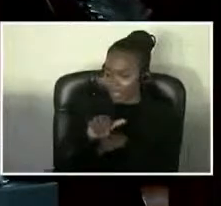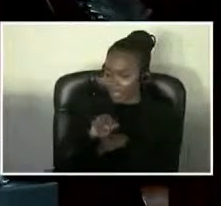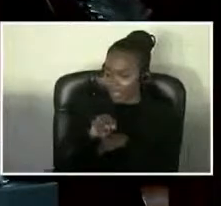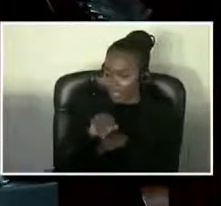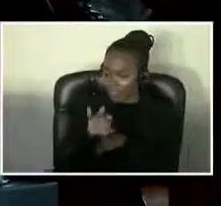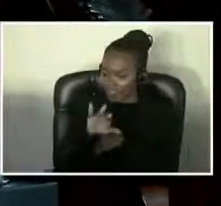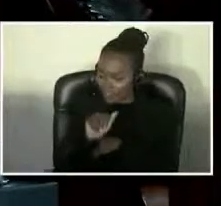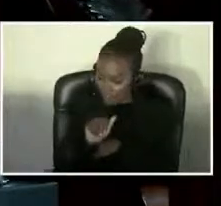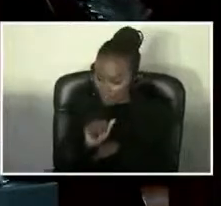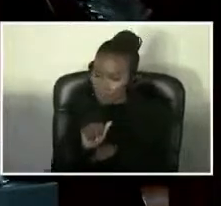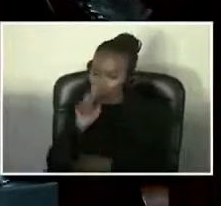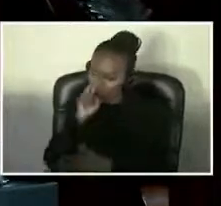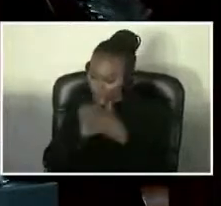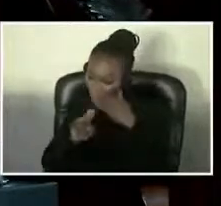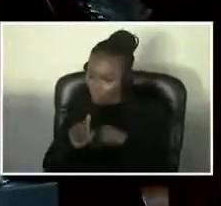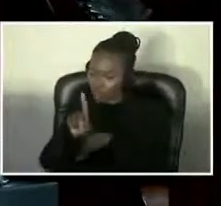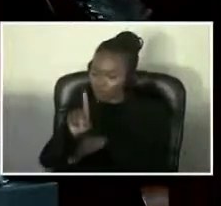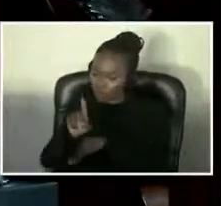engaged